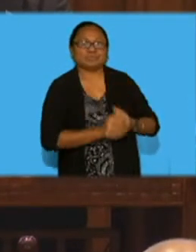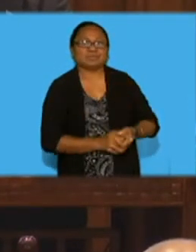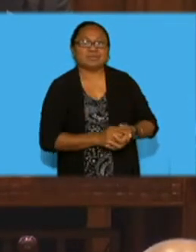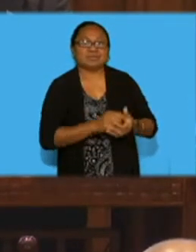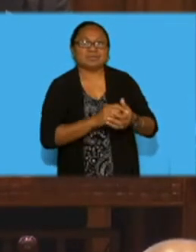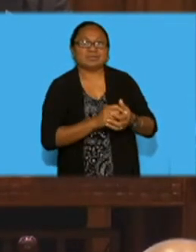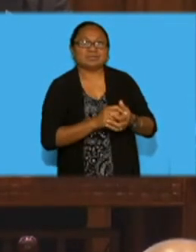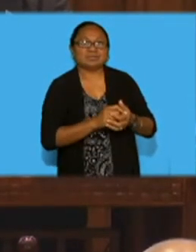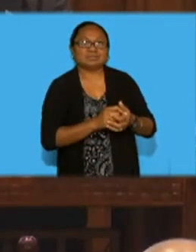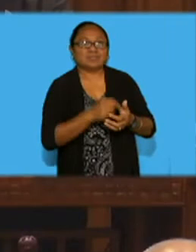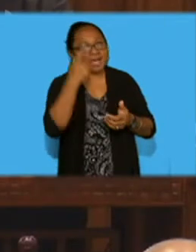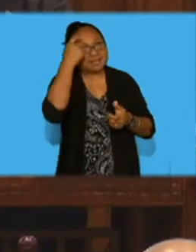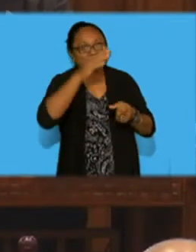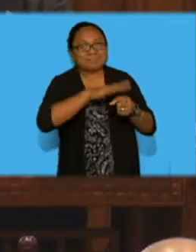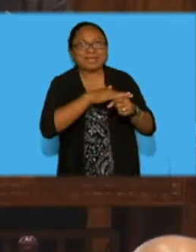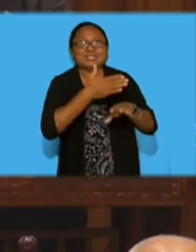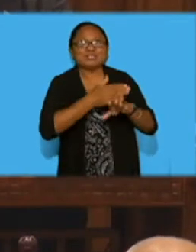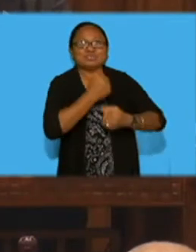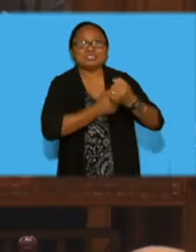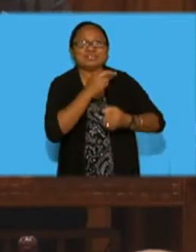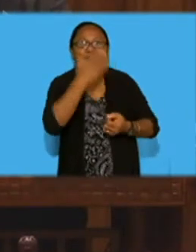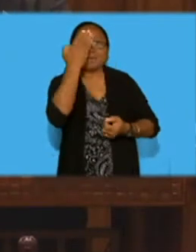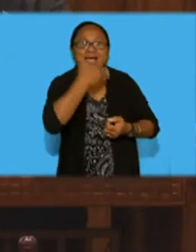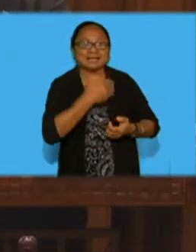main vision of these two students was